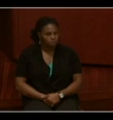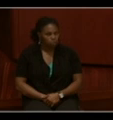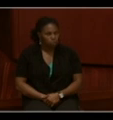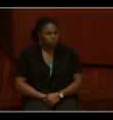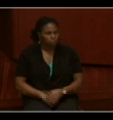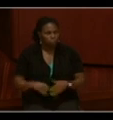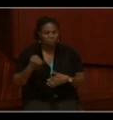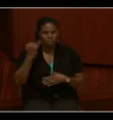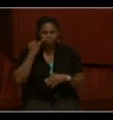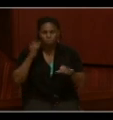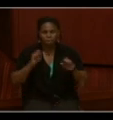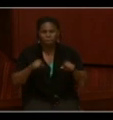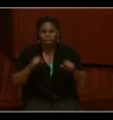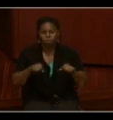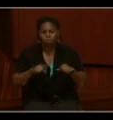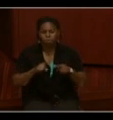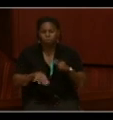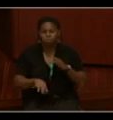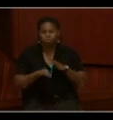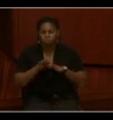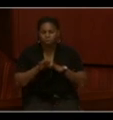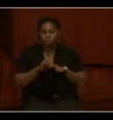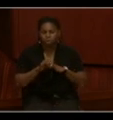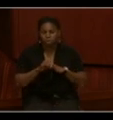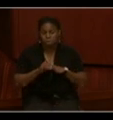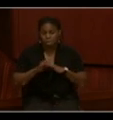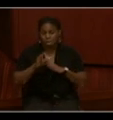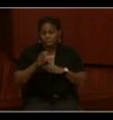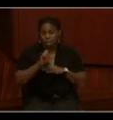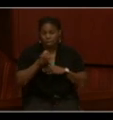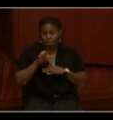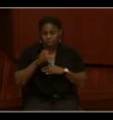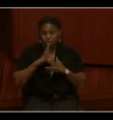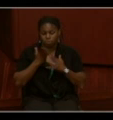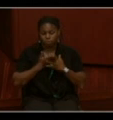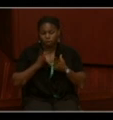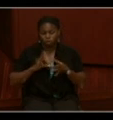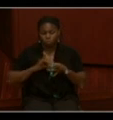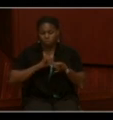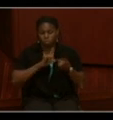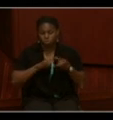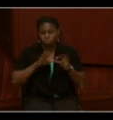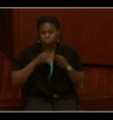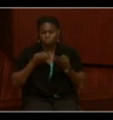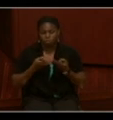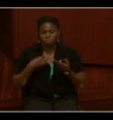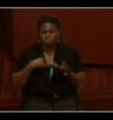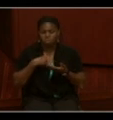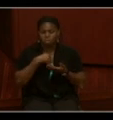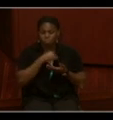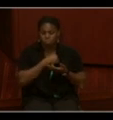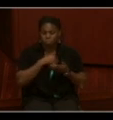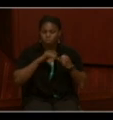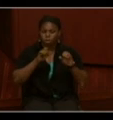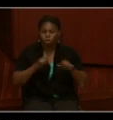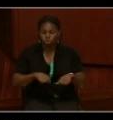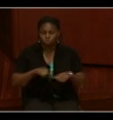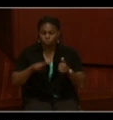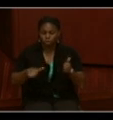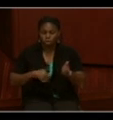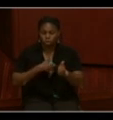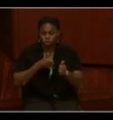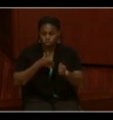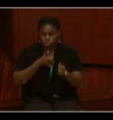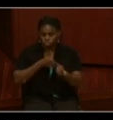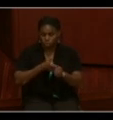If you are able to find a single case file relating to a family member, then you can use that file to